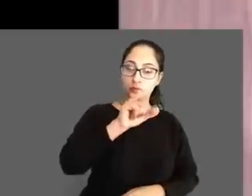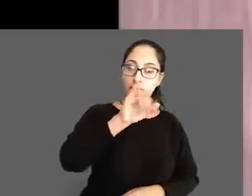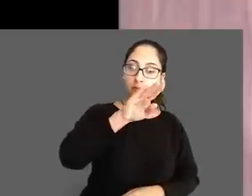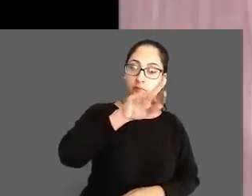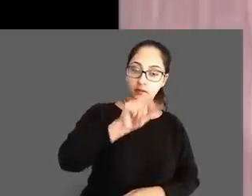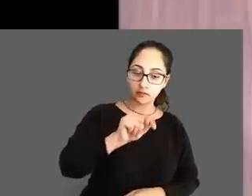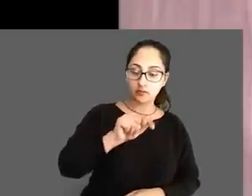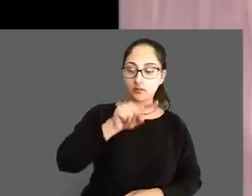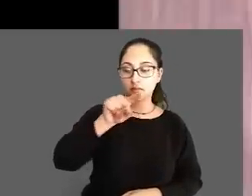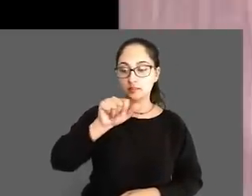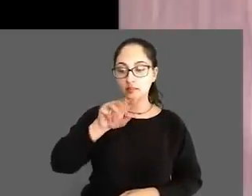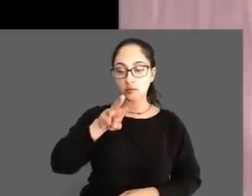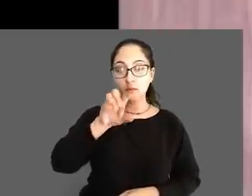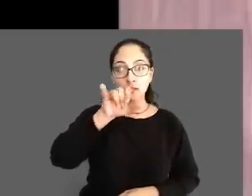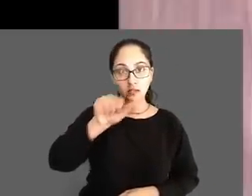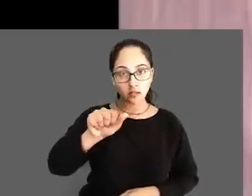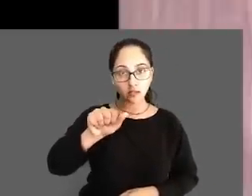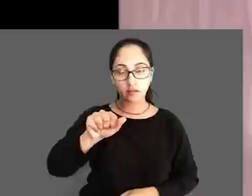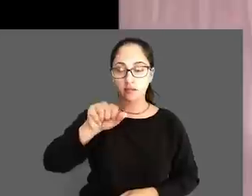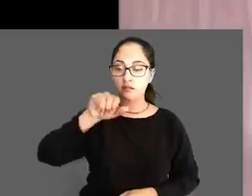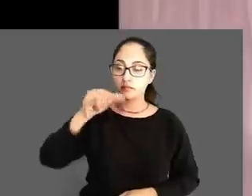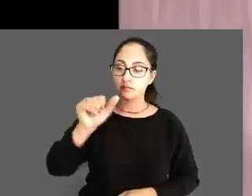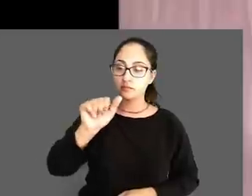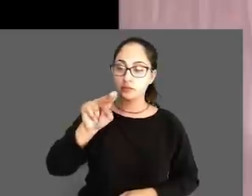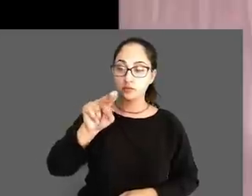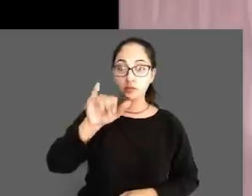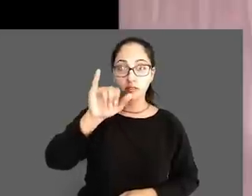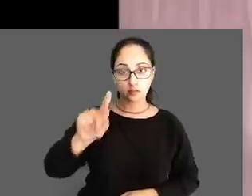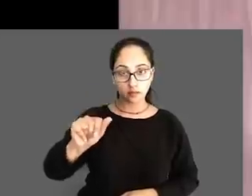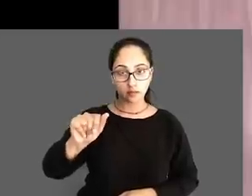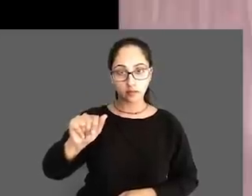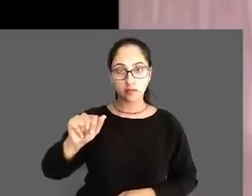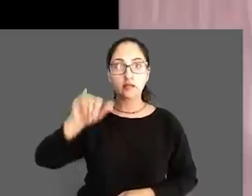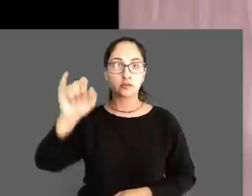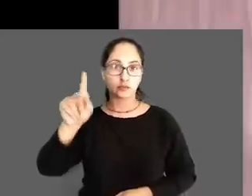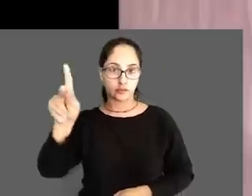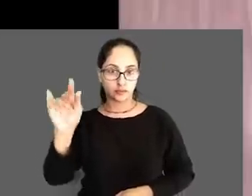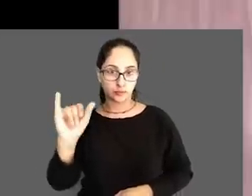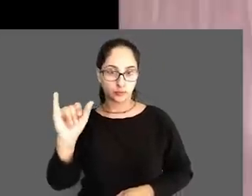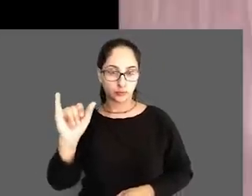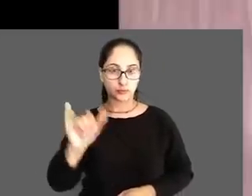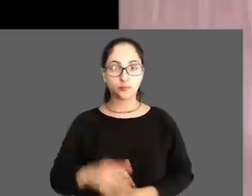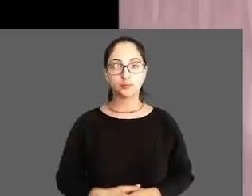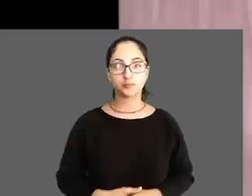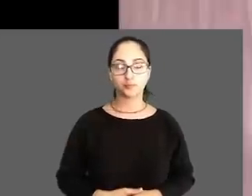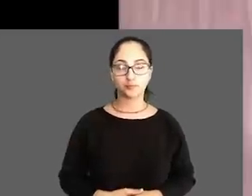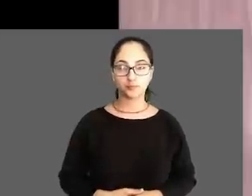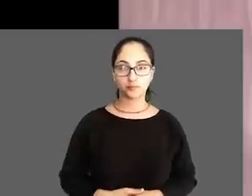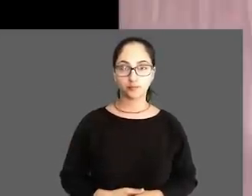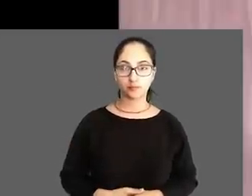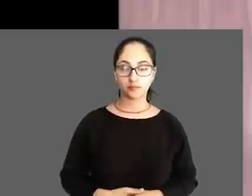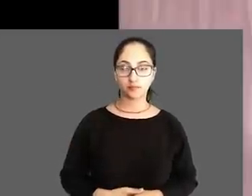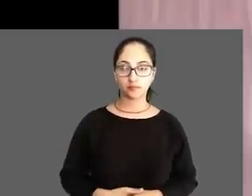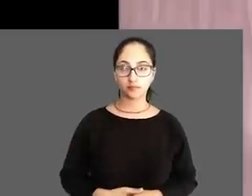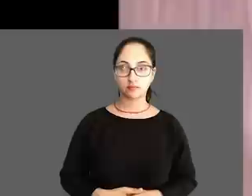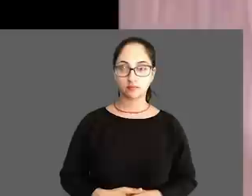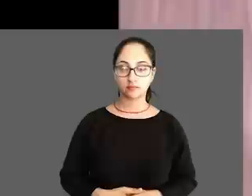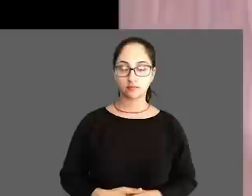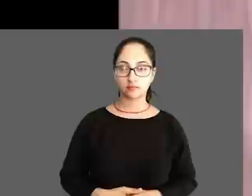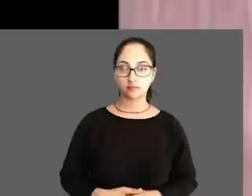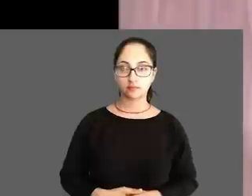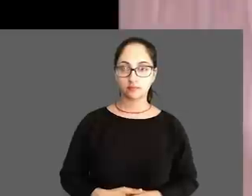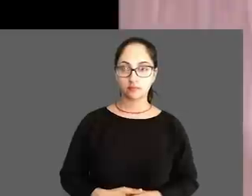cultural nomenclatures and characteristics, from Ribat and Zawiya to